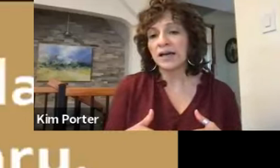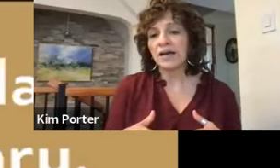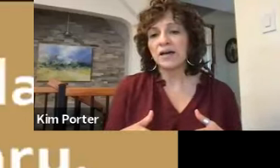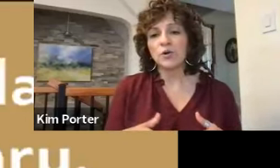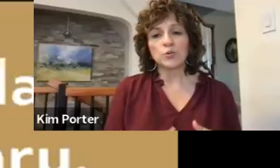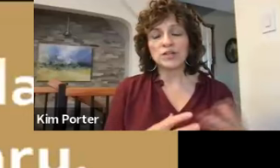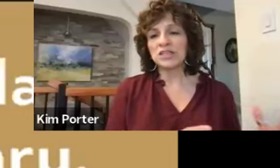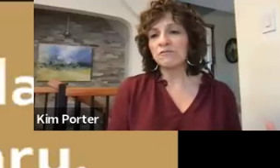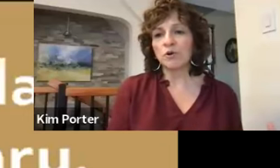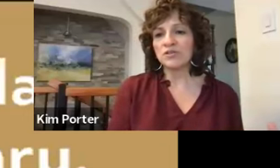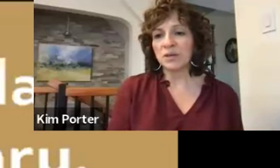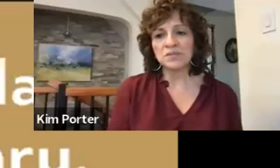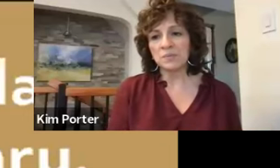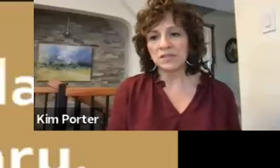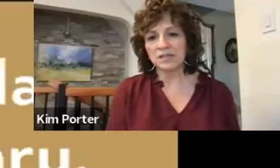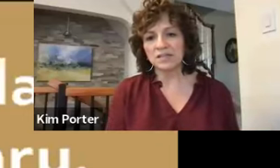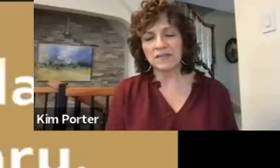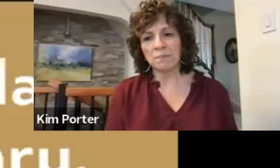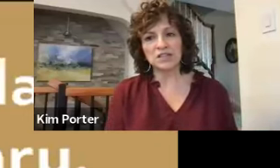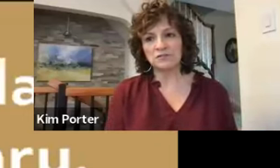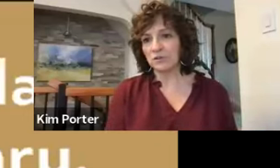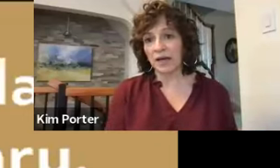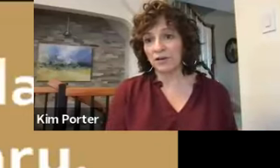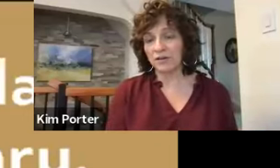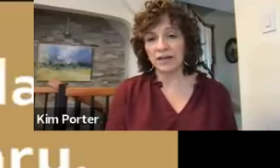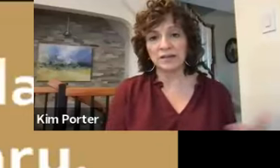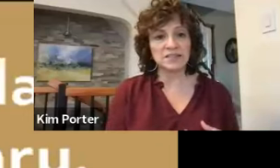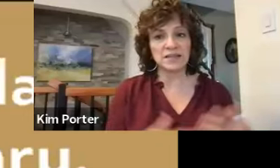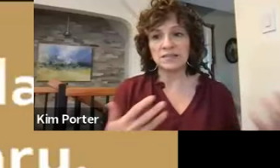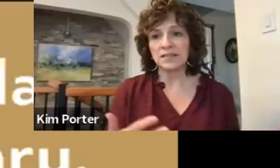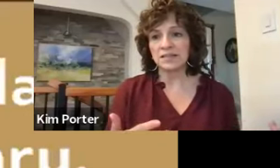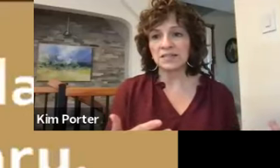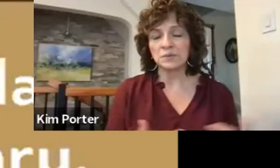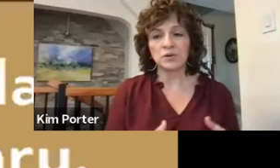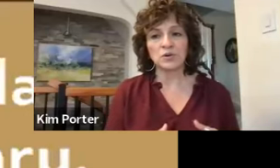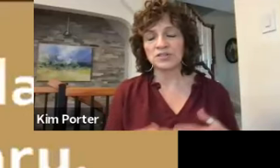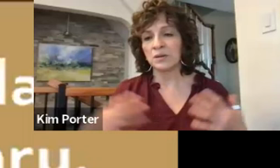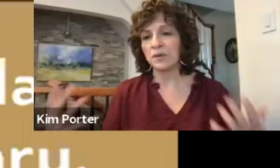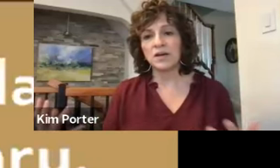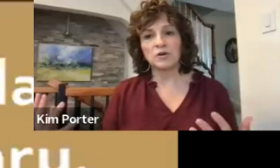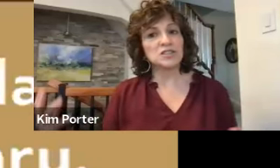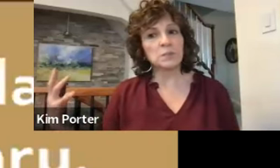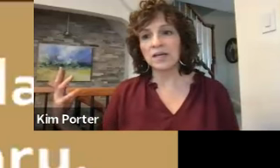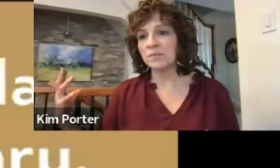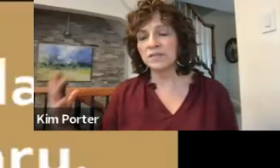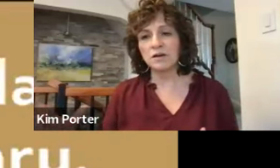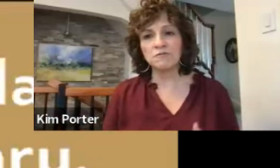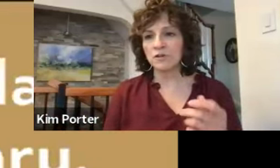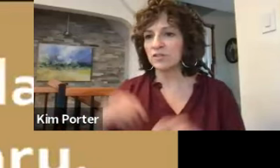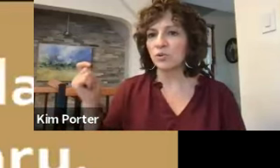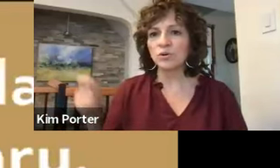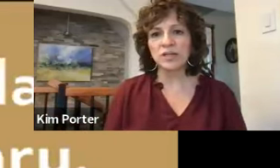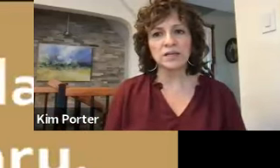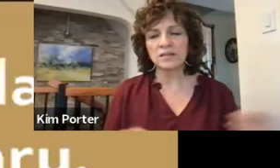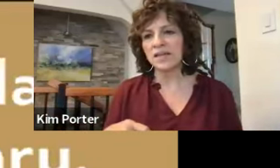look like reaching for some substance that makes you feel better and that's easily accessible, or just picking up the cell